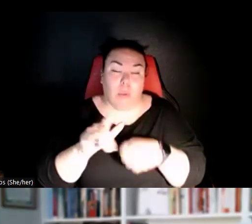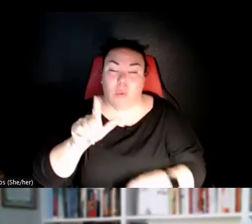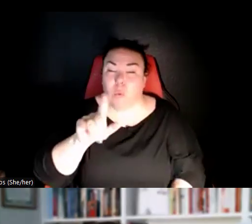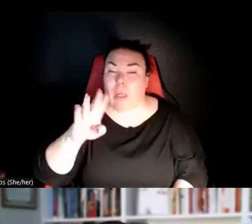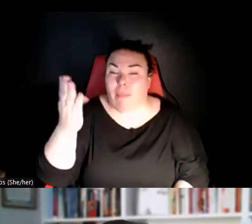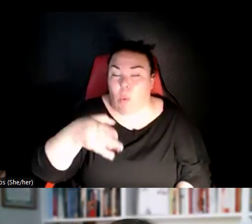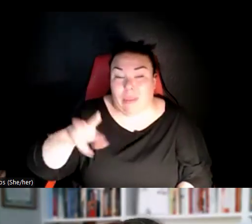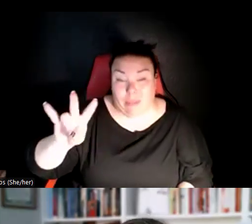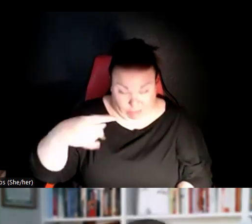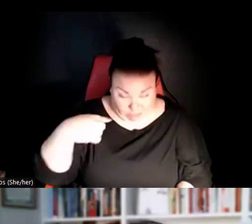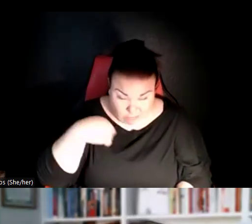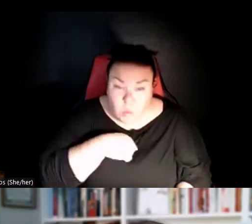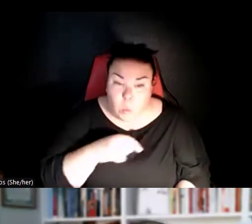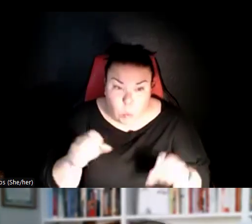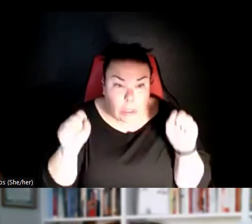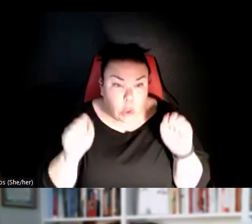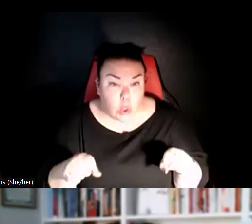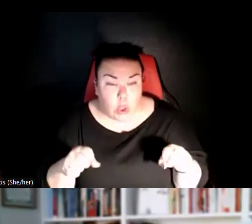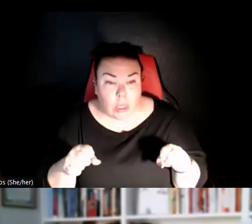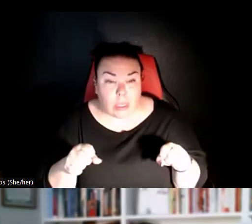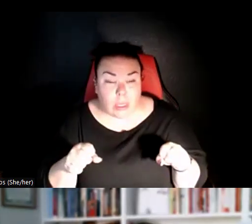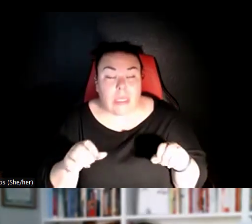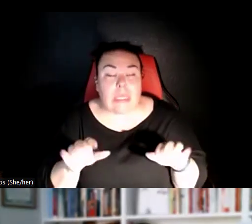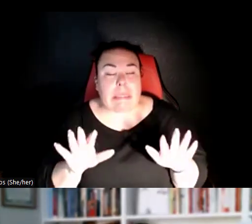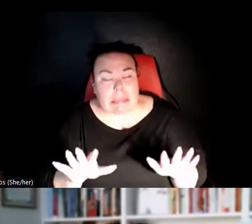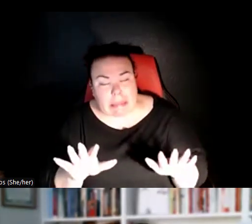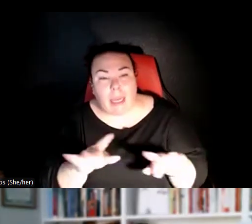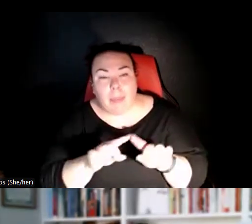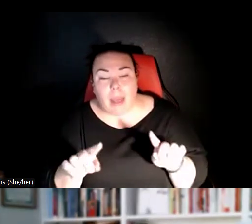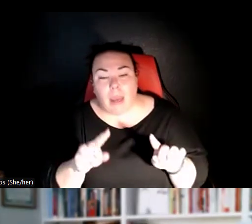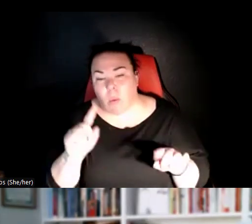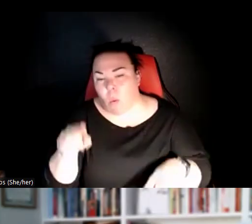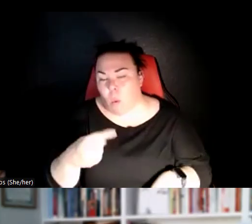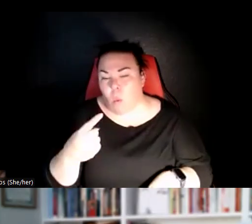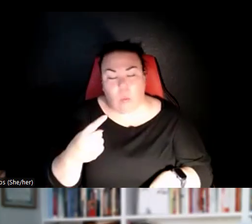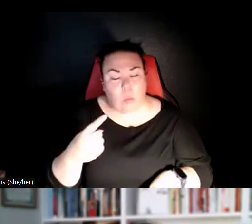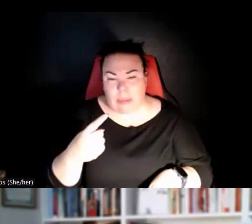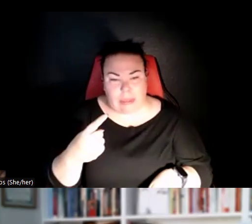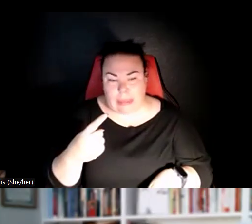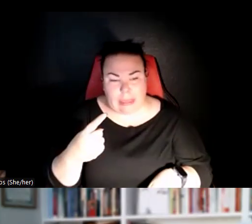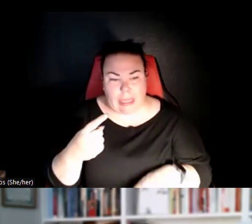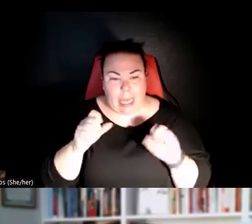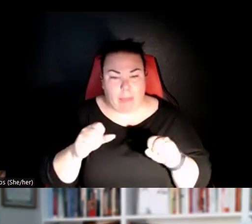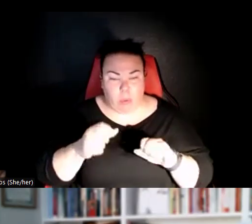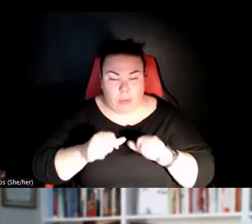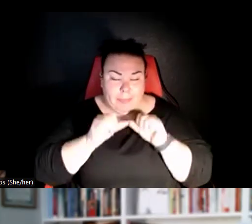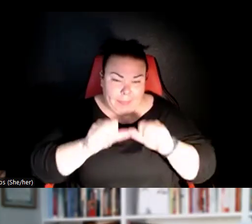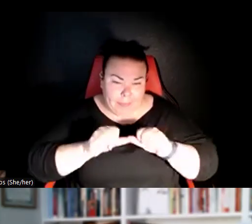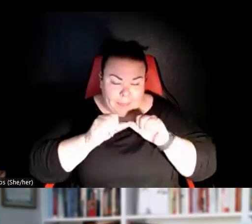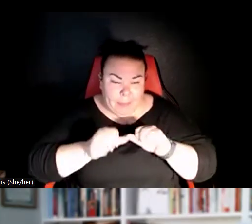to do. Um, but we're only able to do that by having